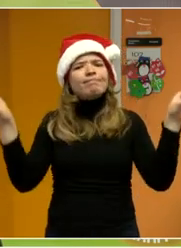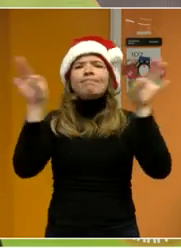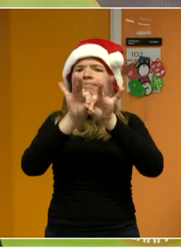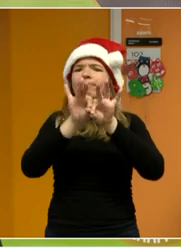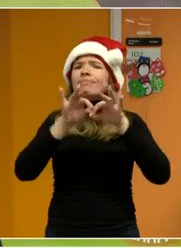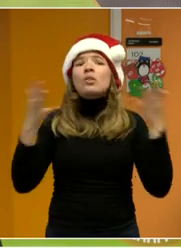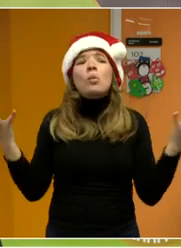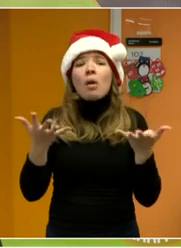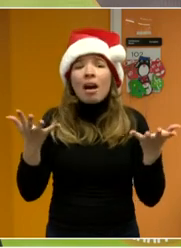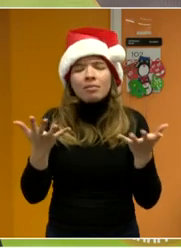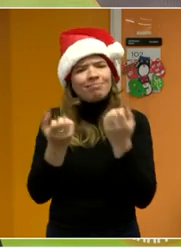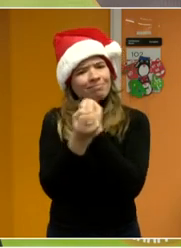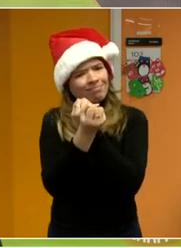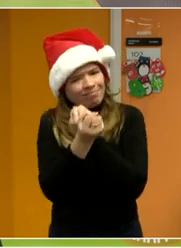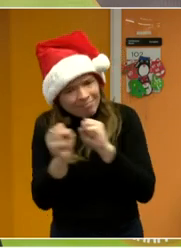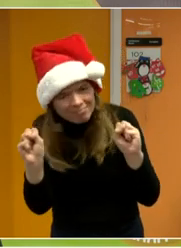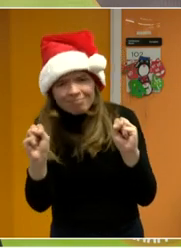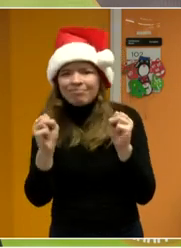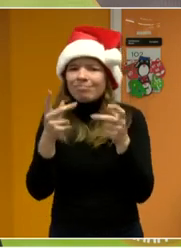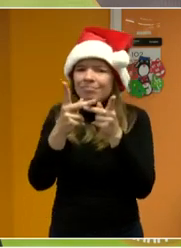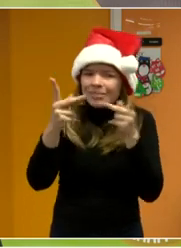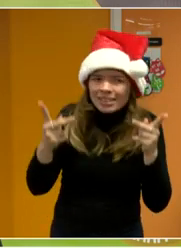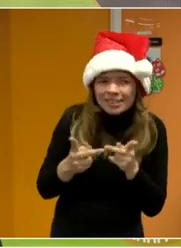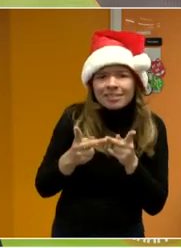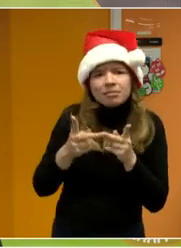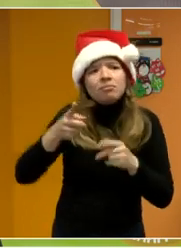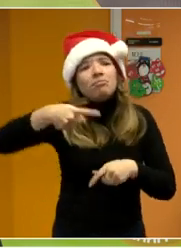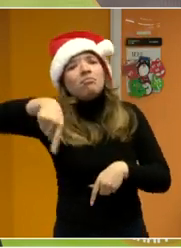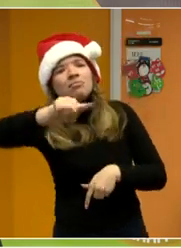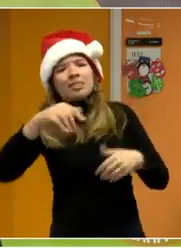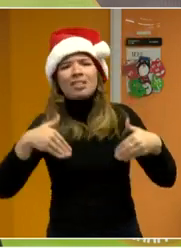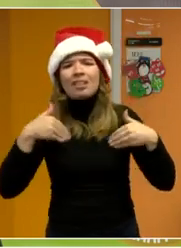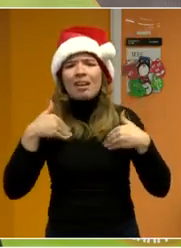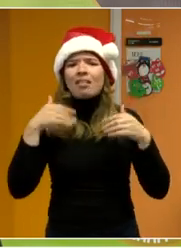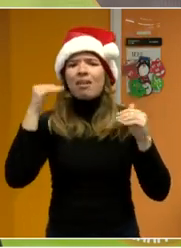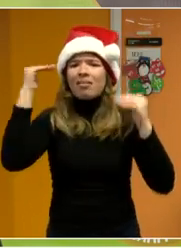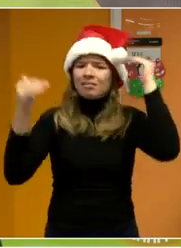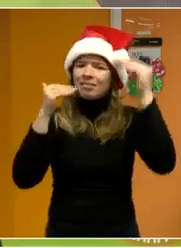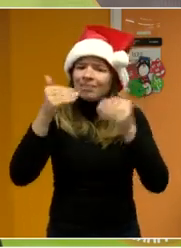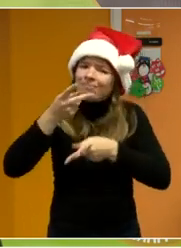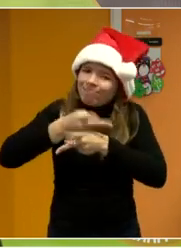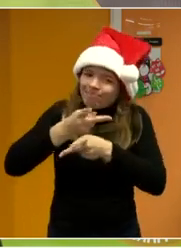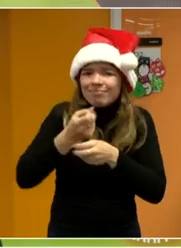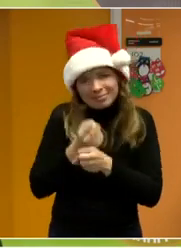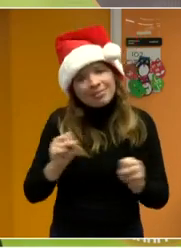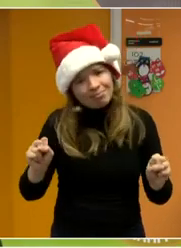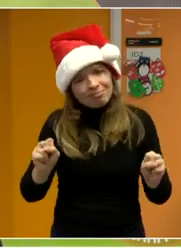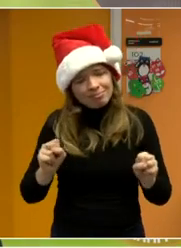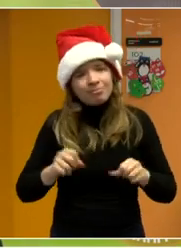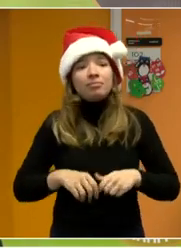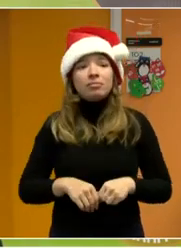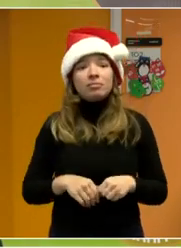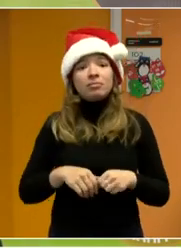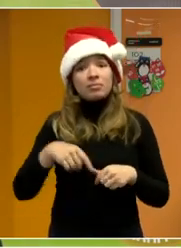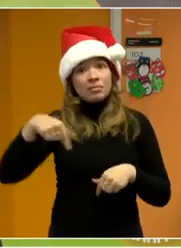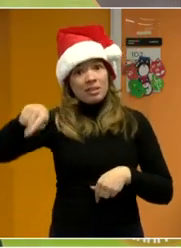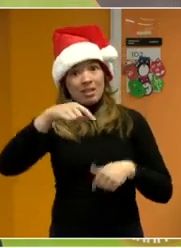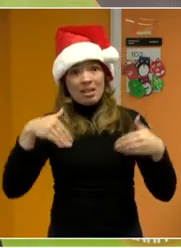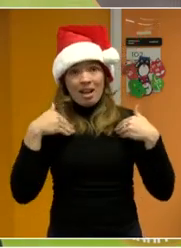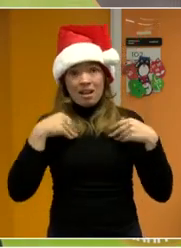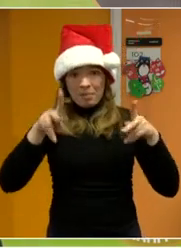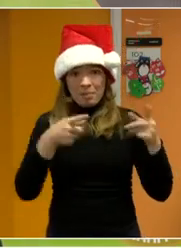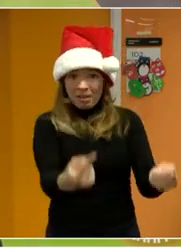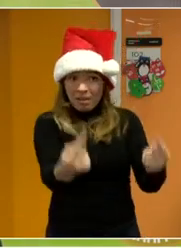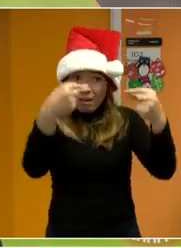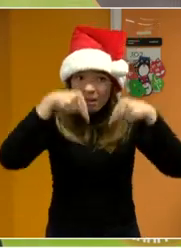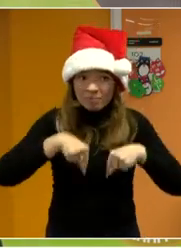they're caring and trusting adults. So young people can come here. We hear all the time, there's nothing for us to do, or